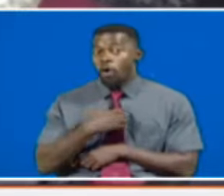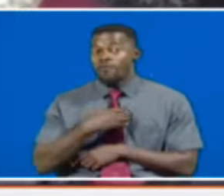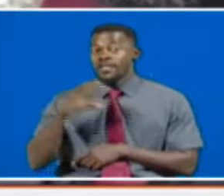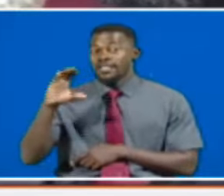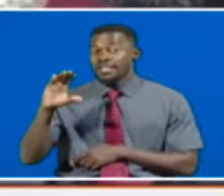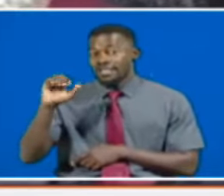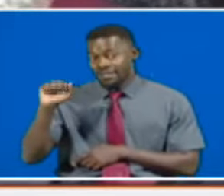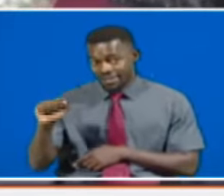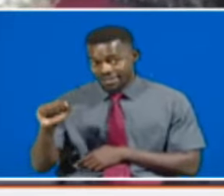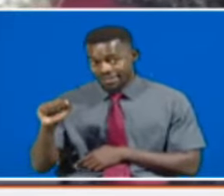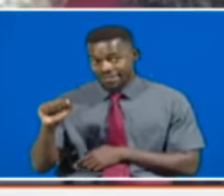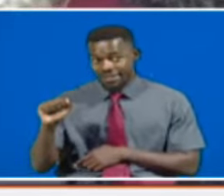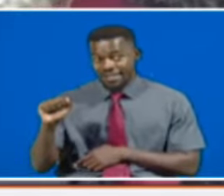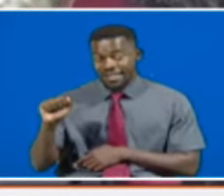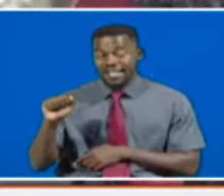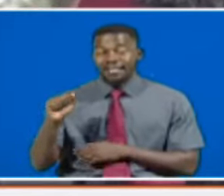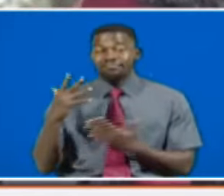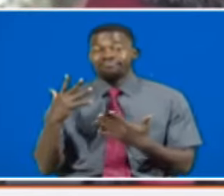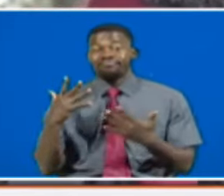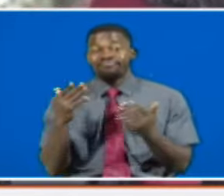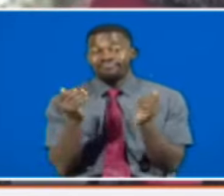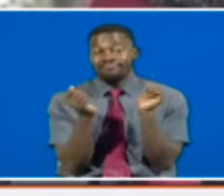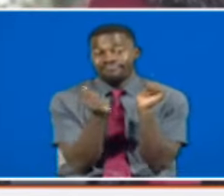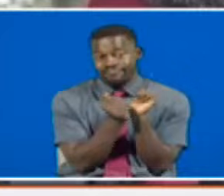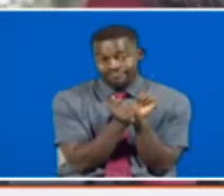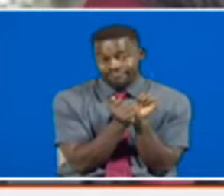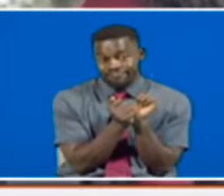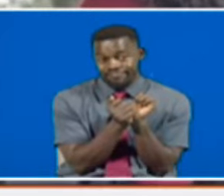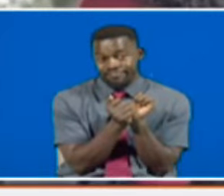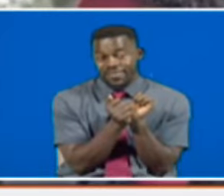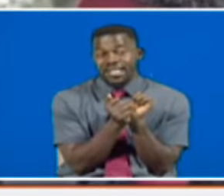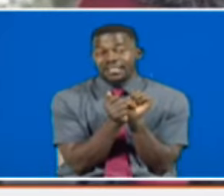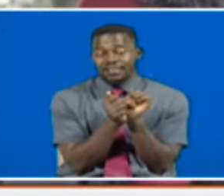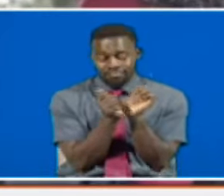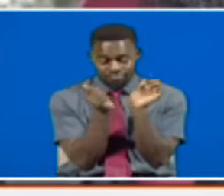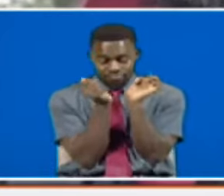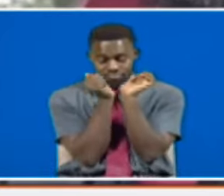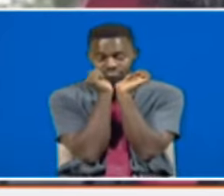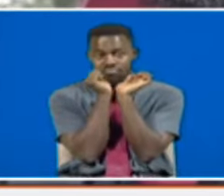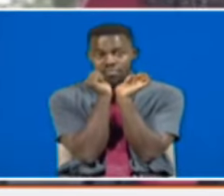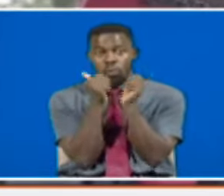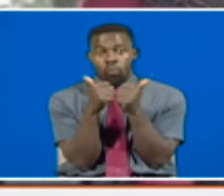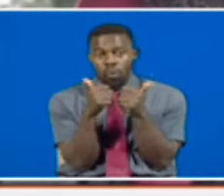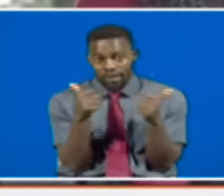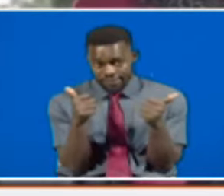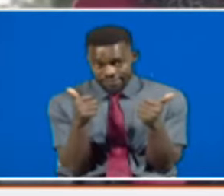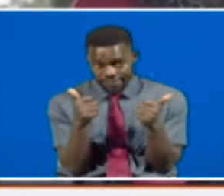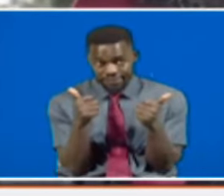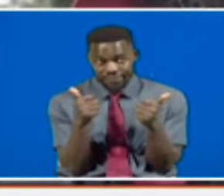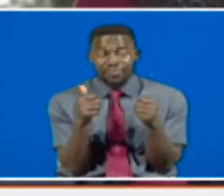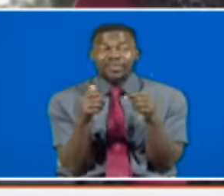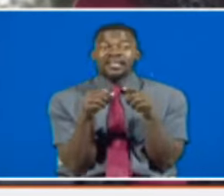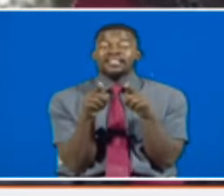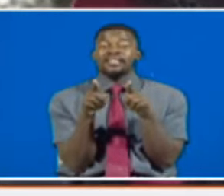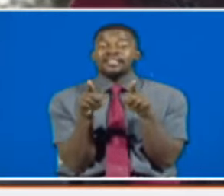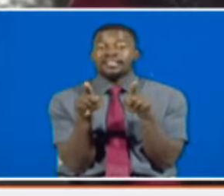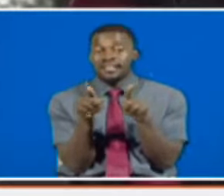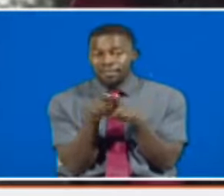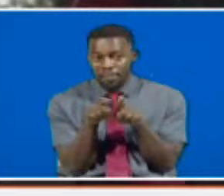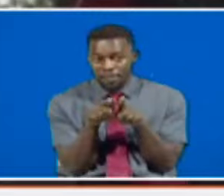is kidnapped, he's handcuffed, and they told him that he stage